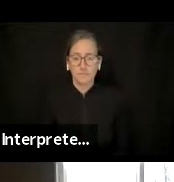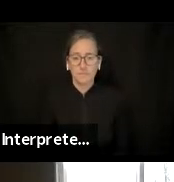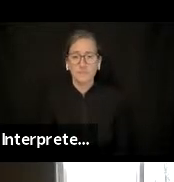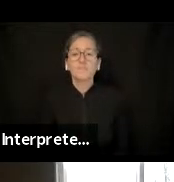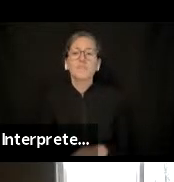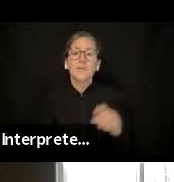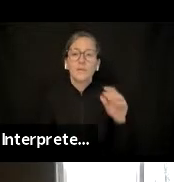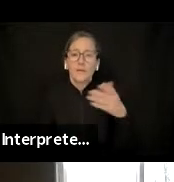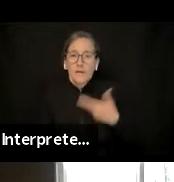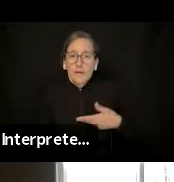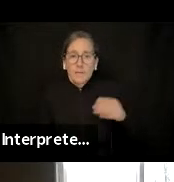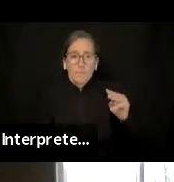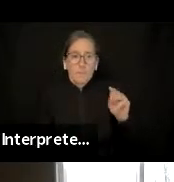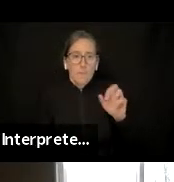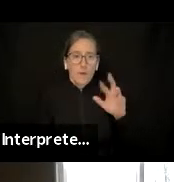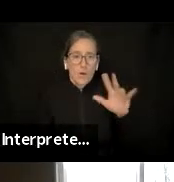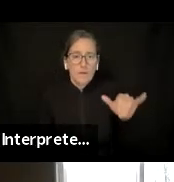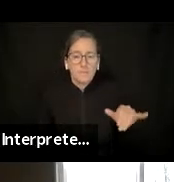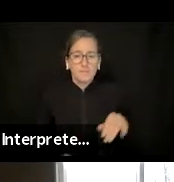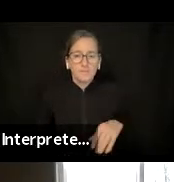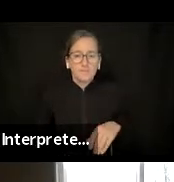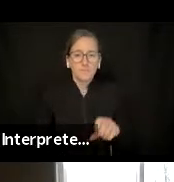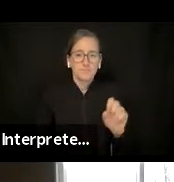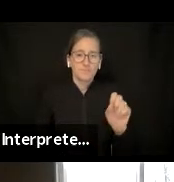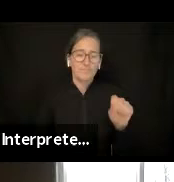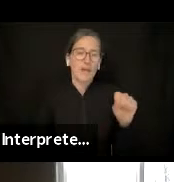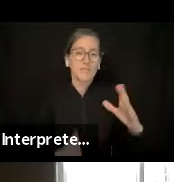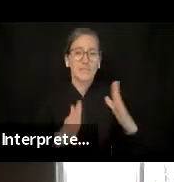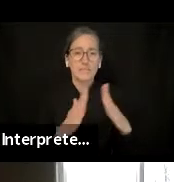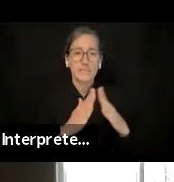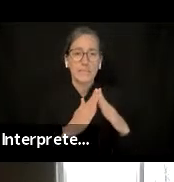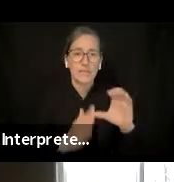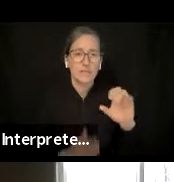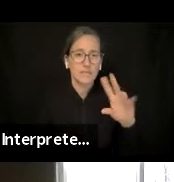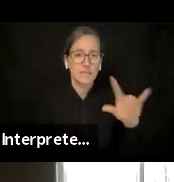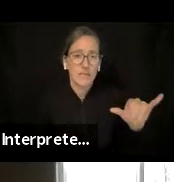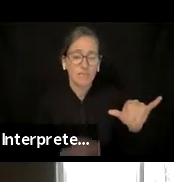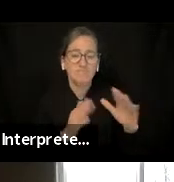Yeah, the city has more commonly had